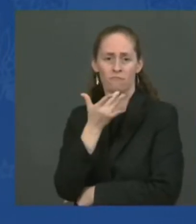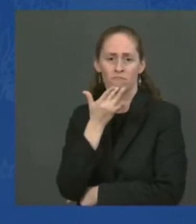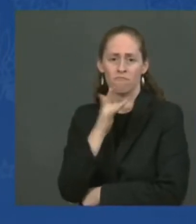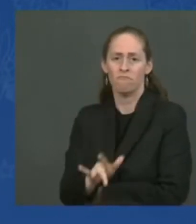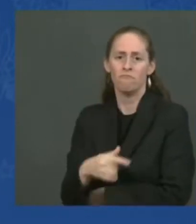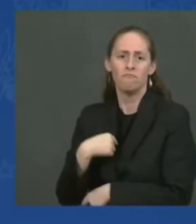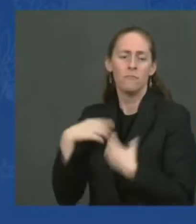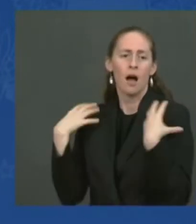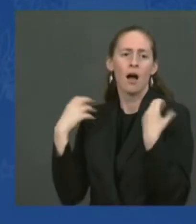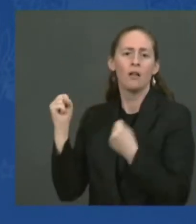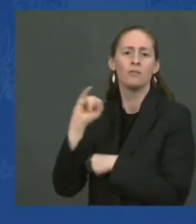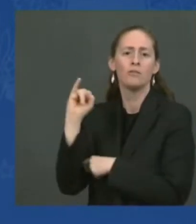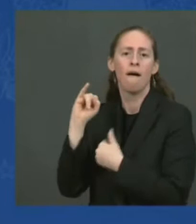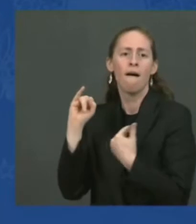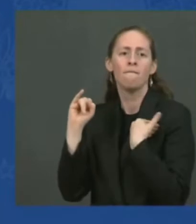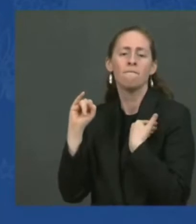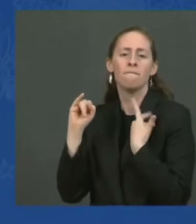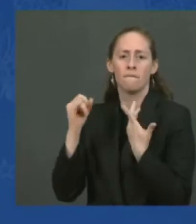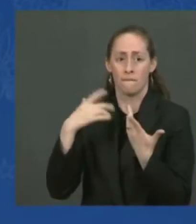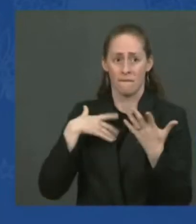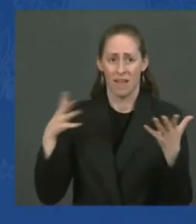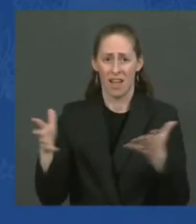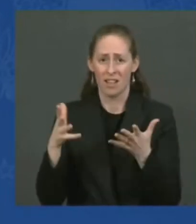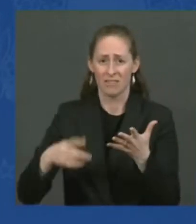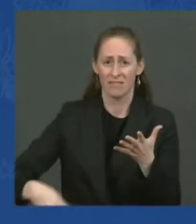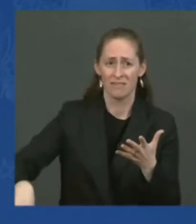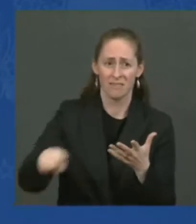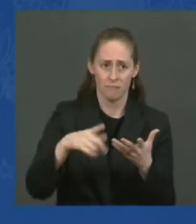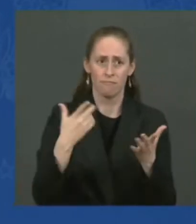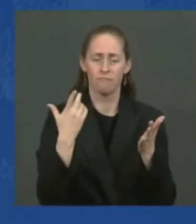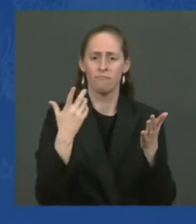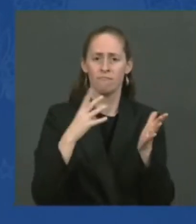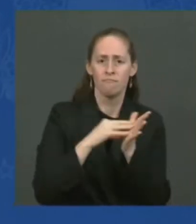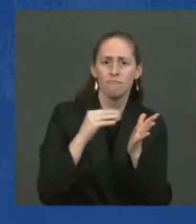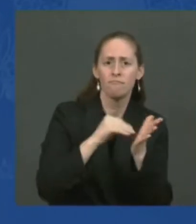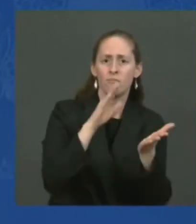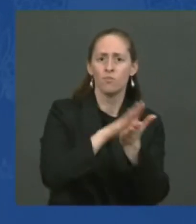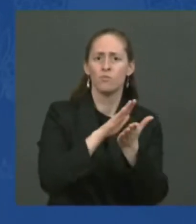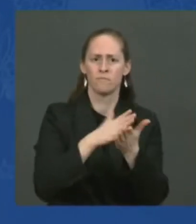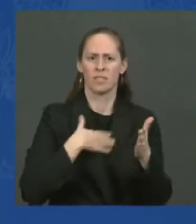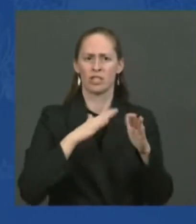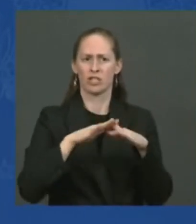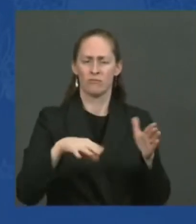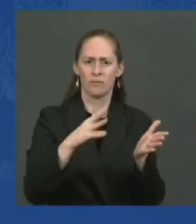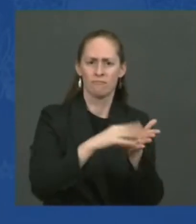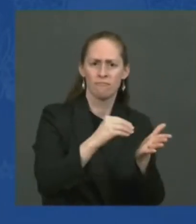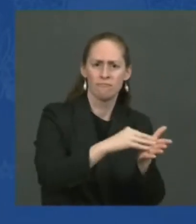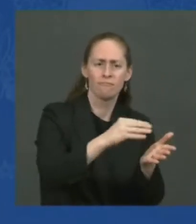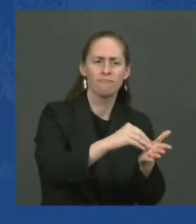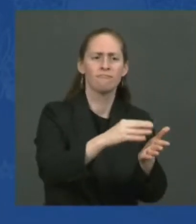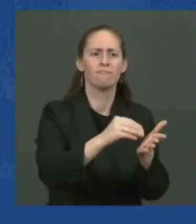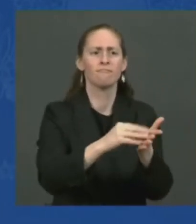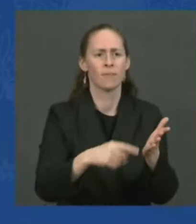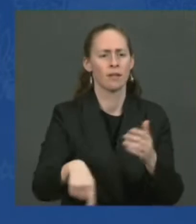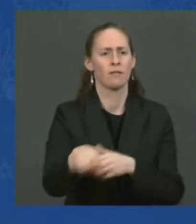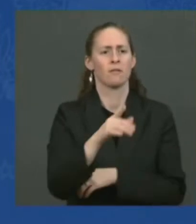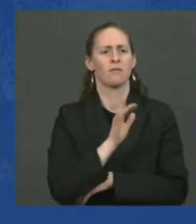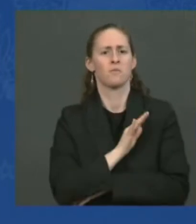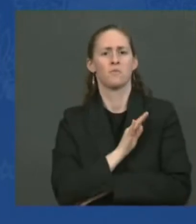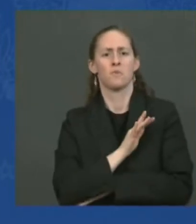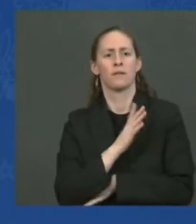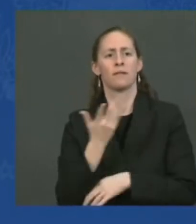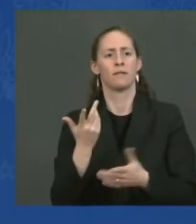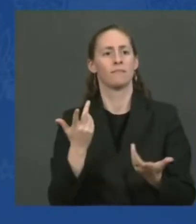get an education, and it has allowed me to contribute to my local economy and community.